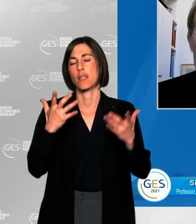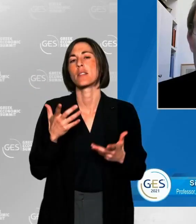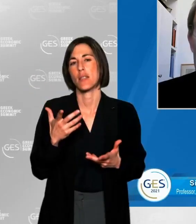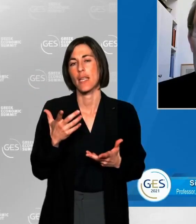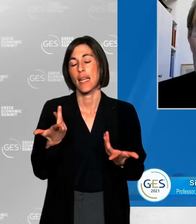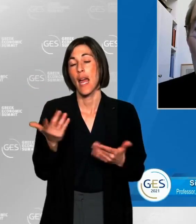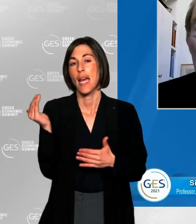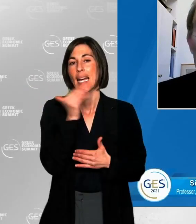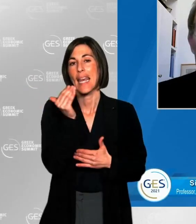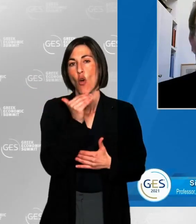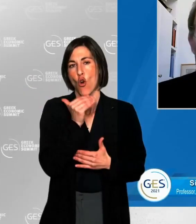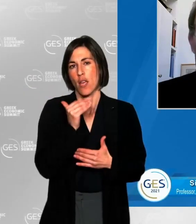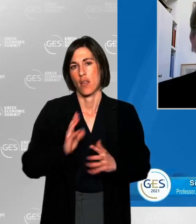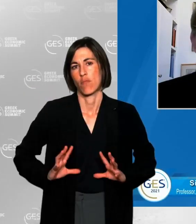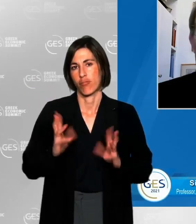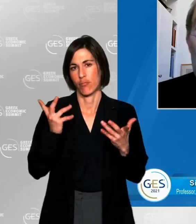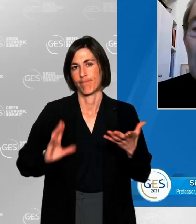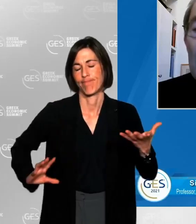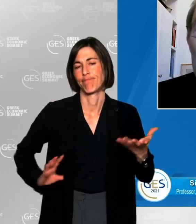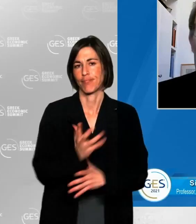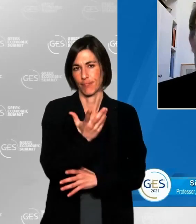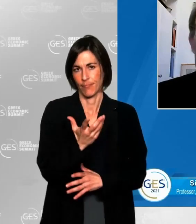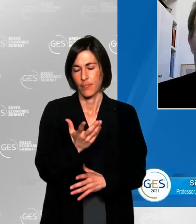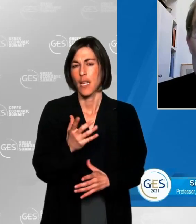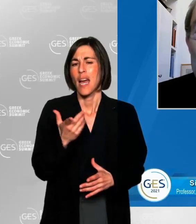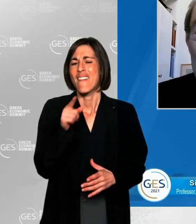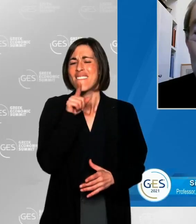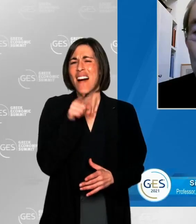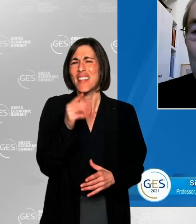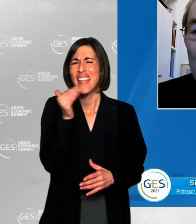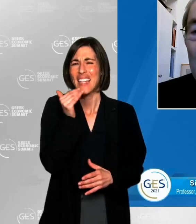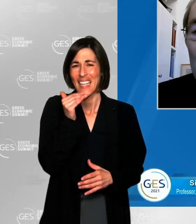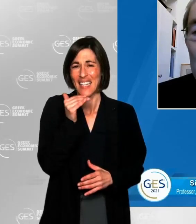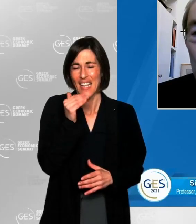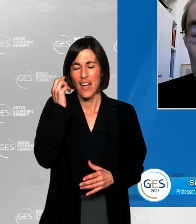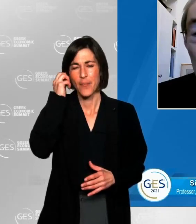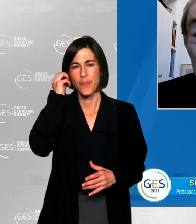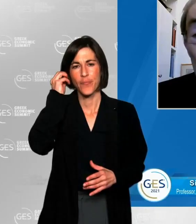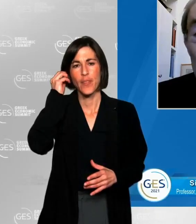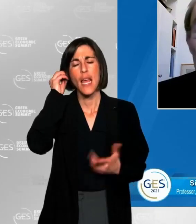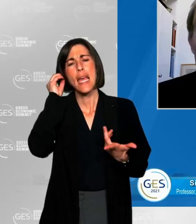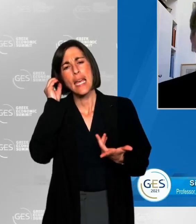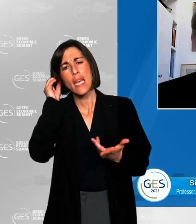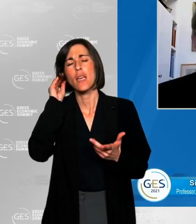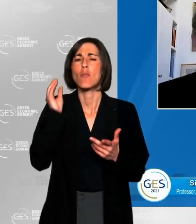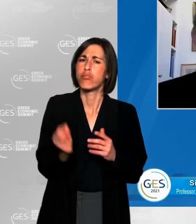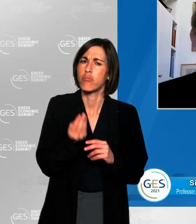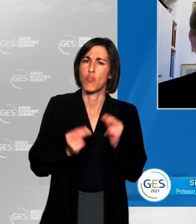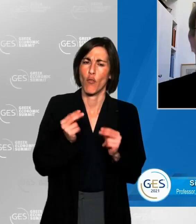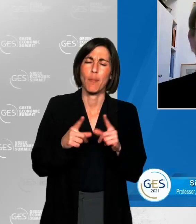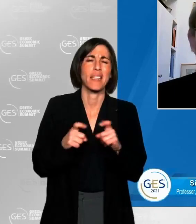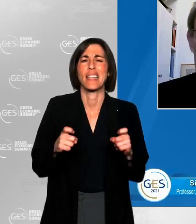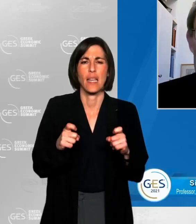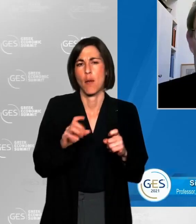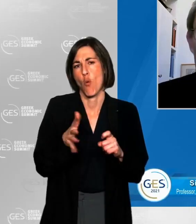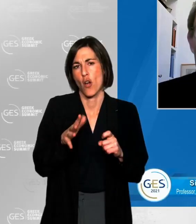implications of that speed of innovation is that when we look at production, is that production